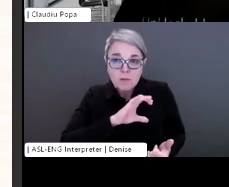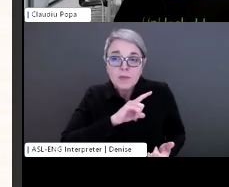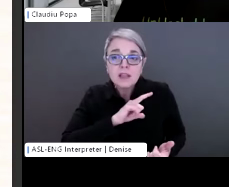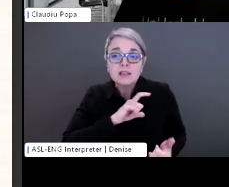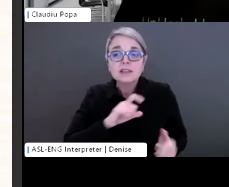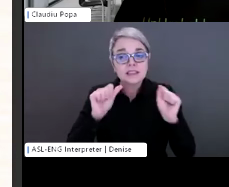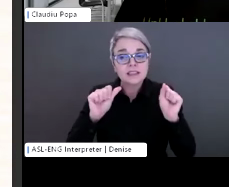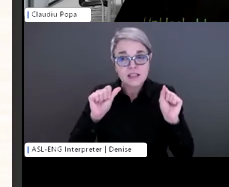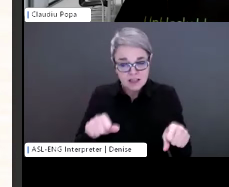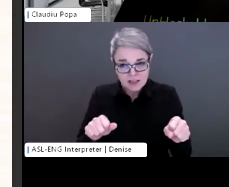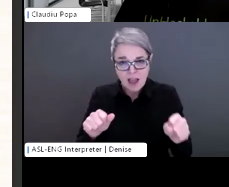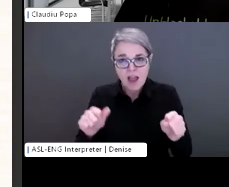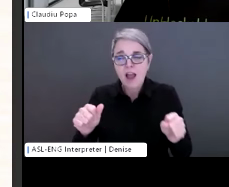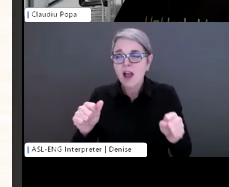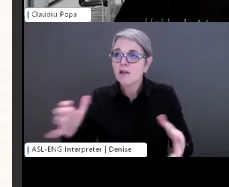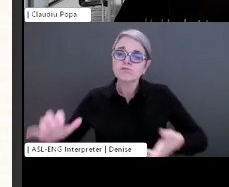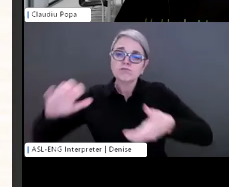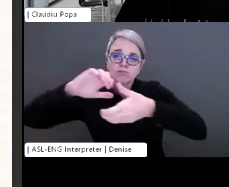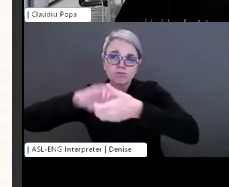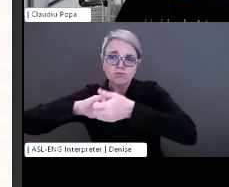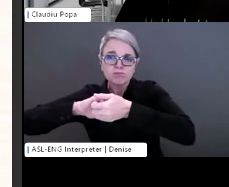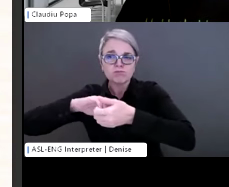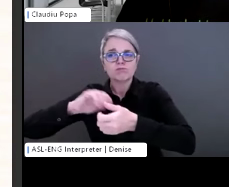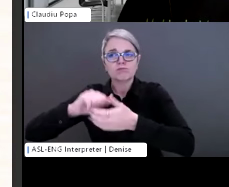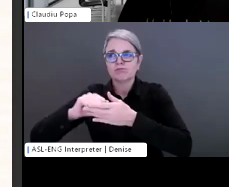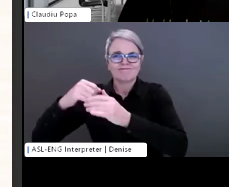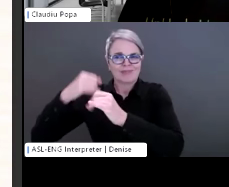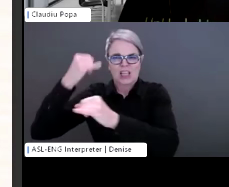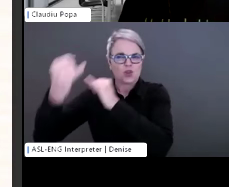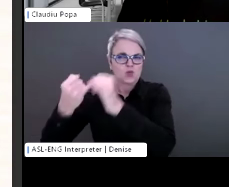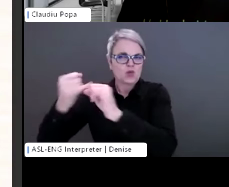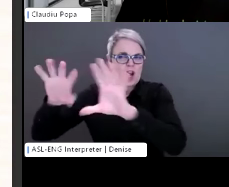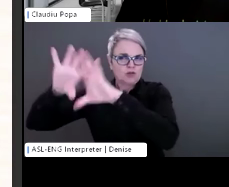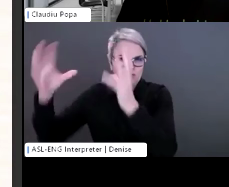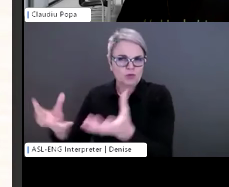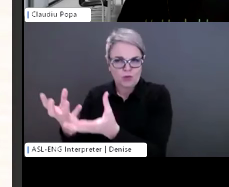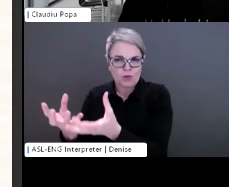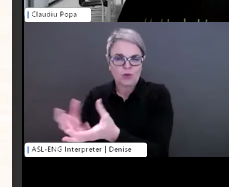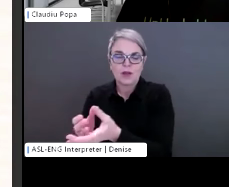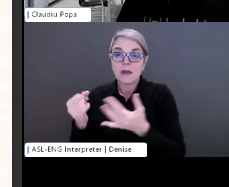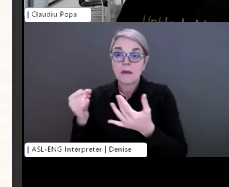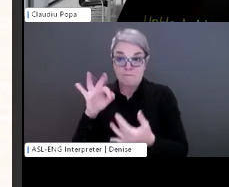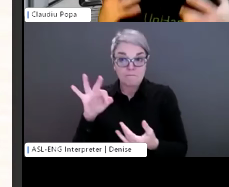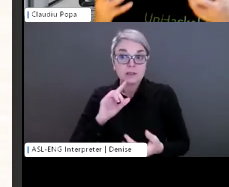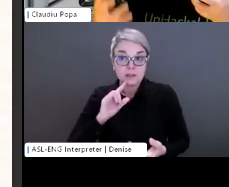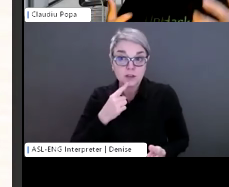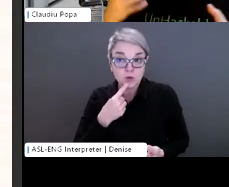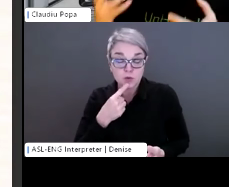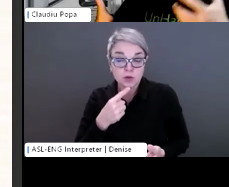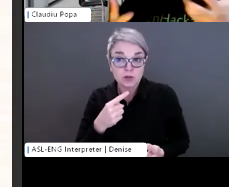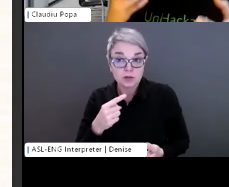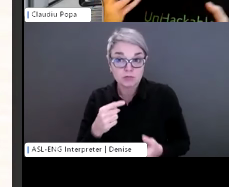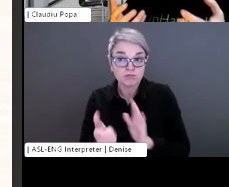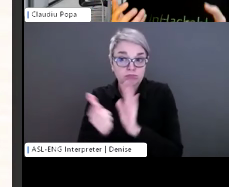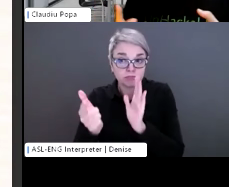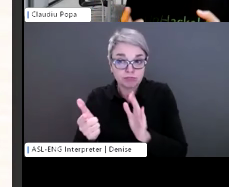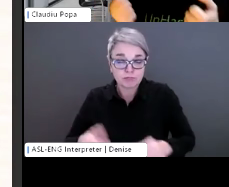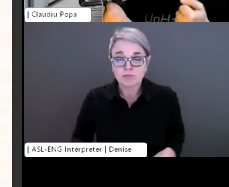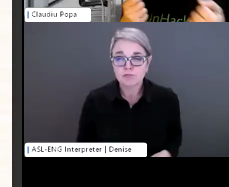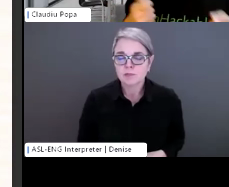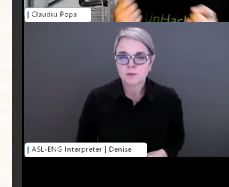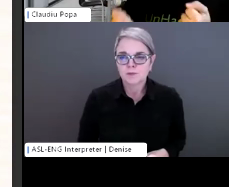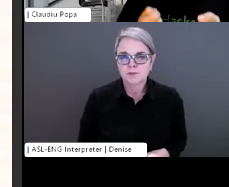cooperate internationally if it's meaningful enough. So yeah, as you can imagine, different kinds